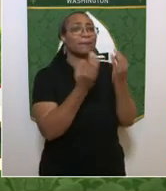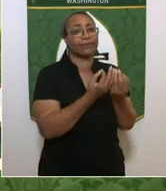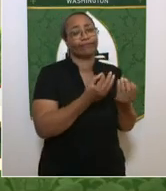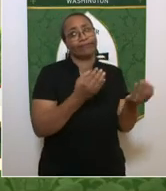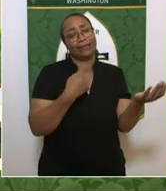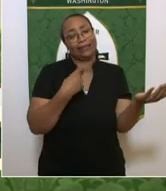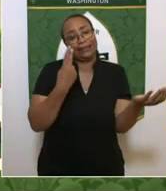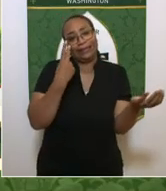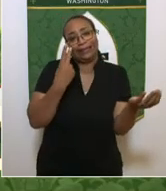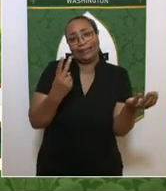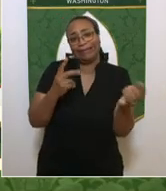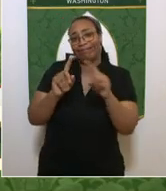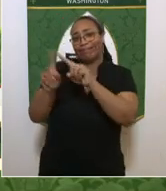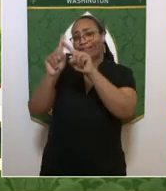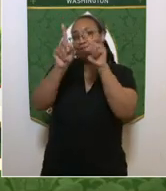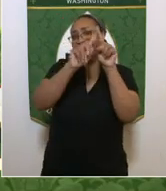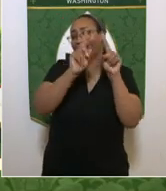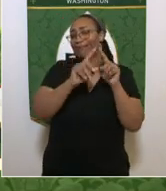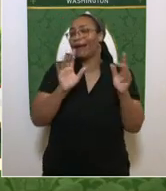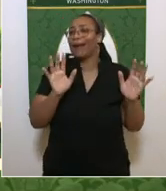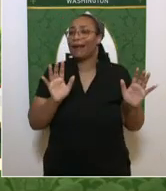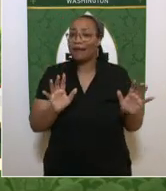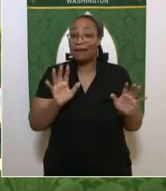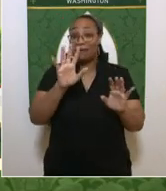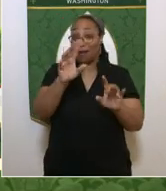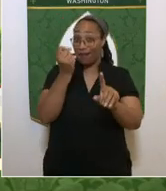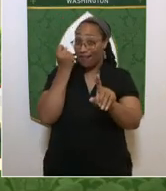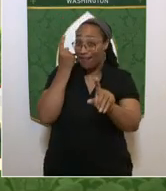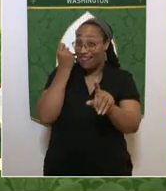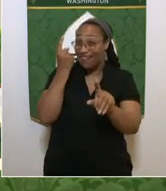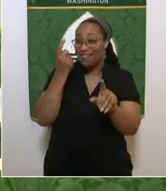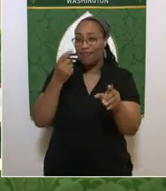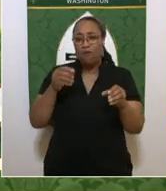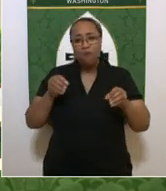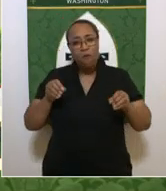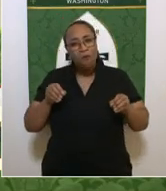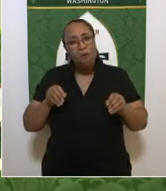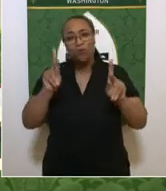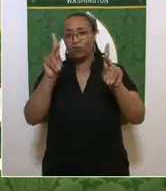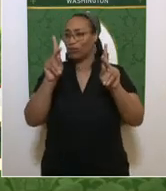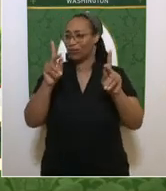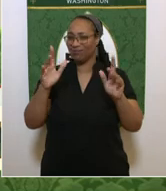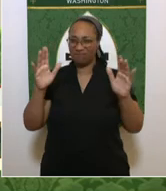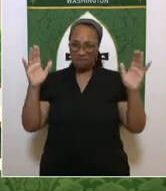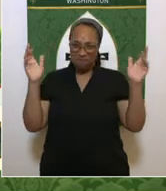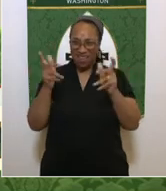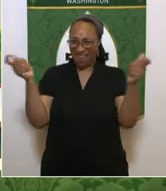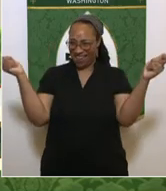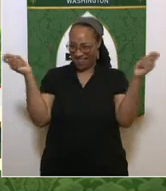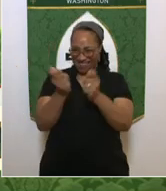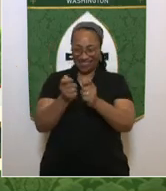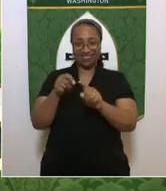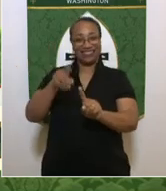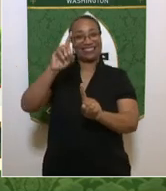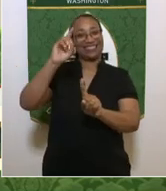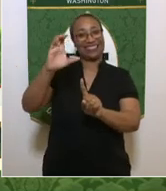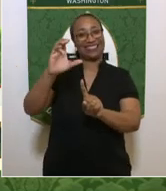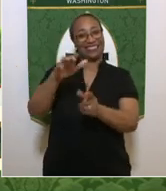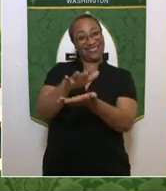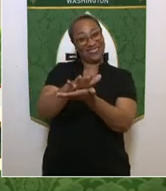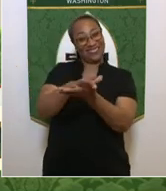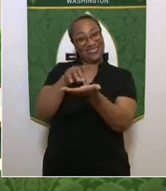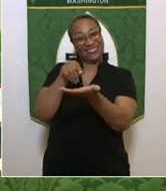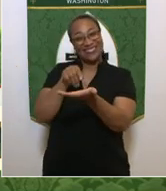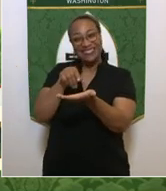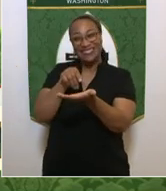population coming back as well. A lot of cities lost their transit riders, bus riders and train riders,